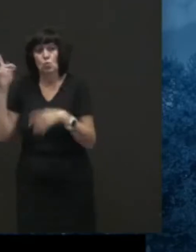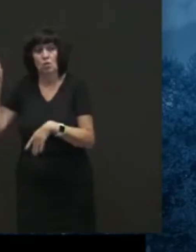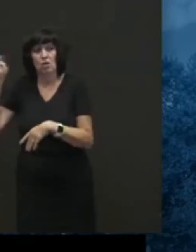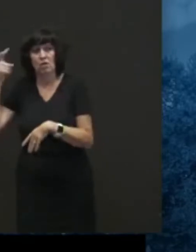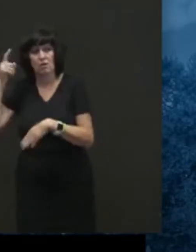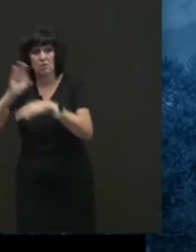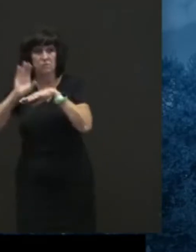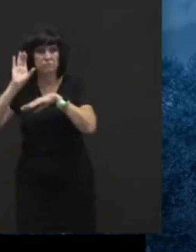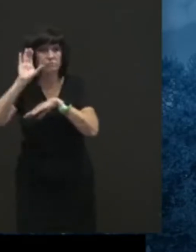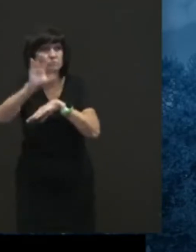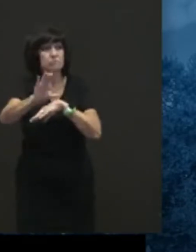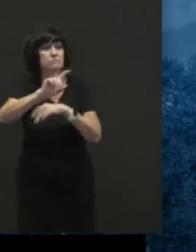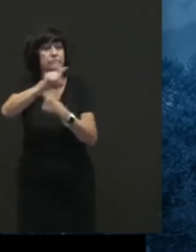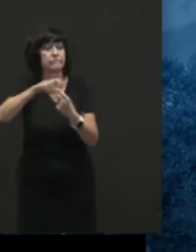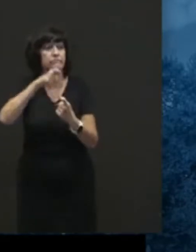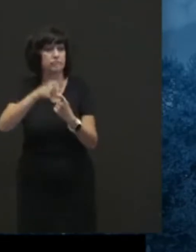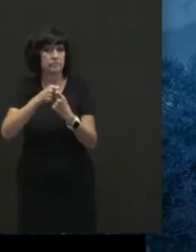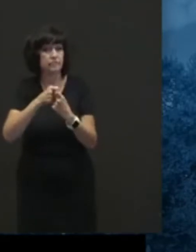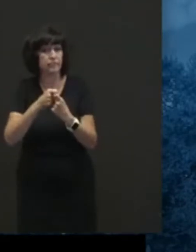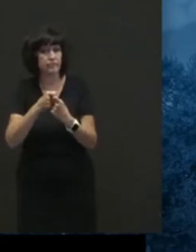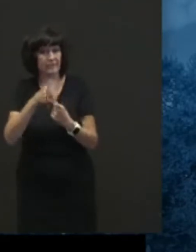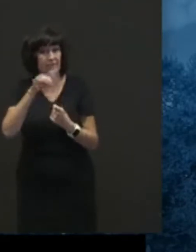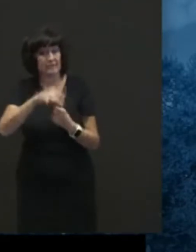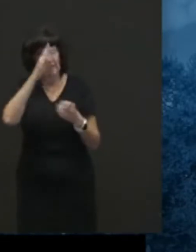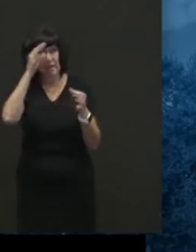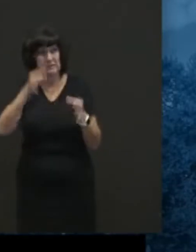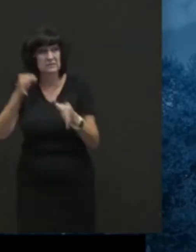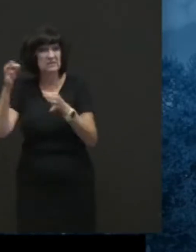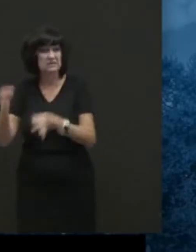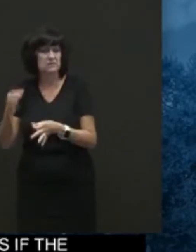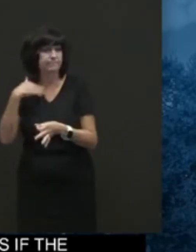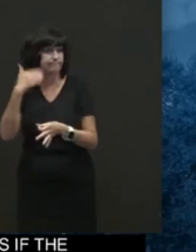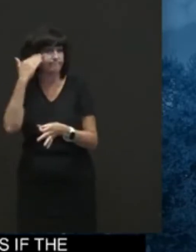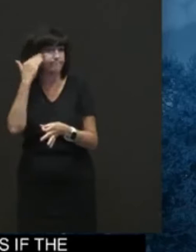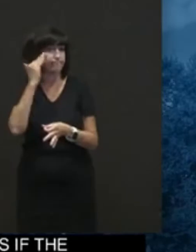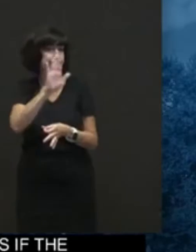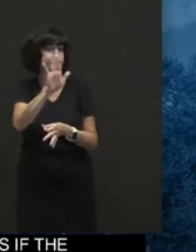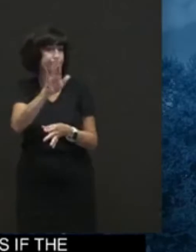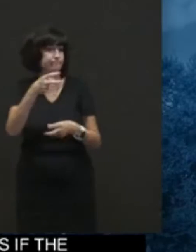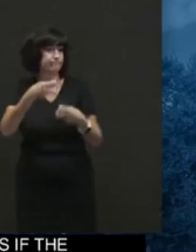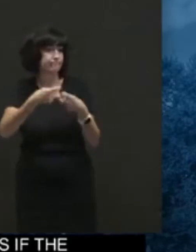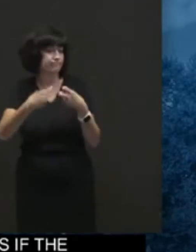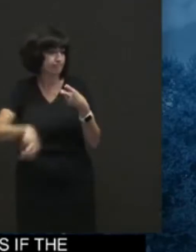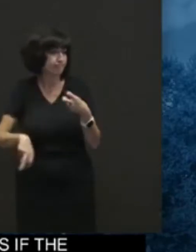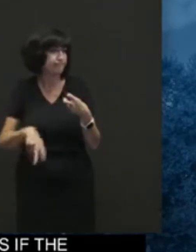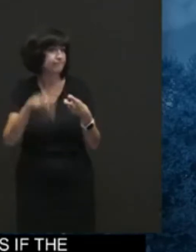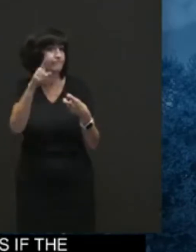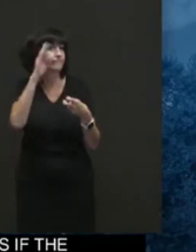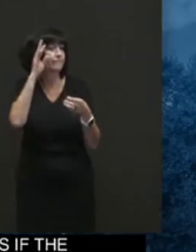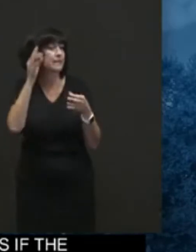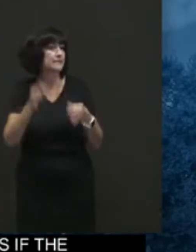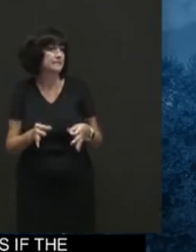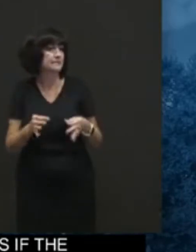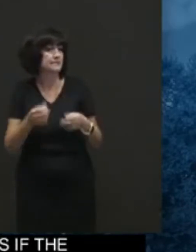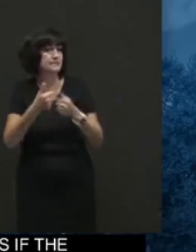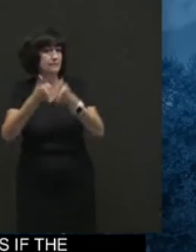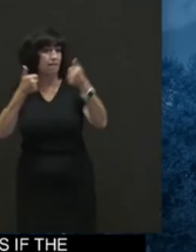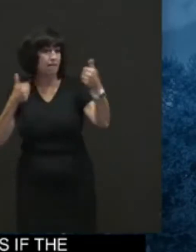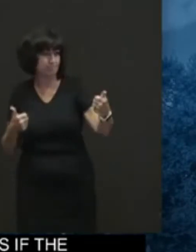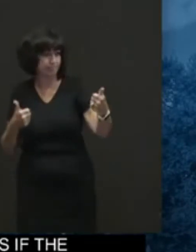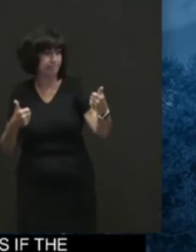I know that the decisions that they had to make were difficult ones. They have a significant